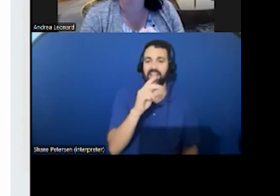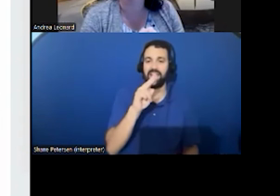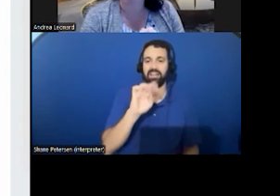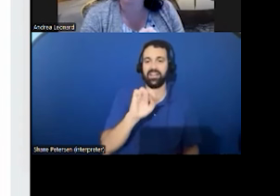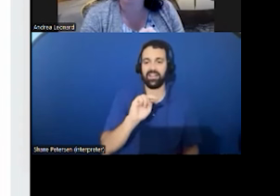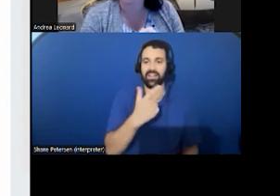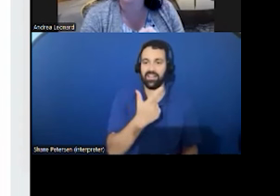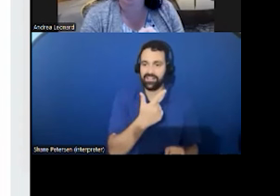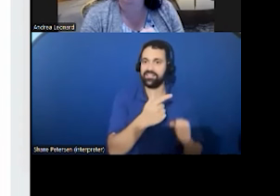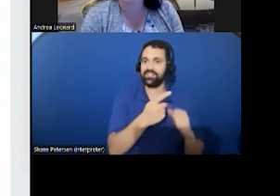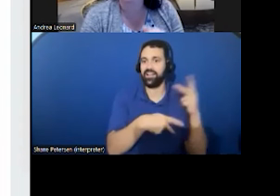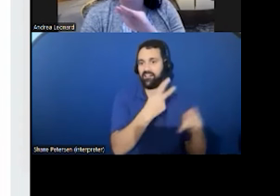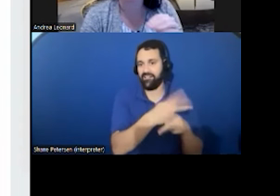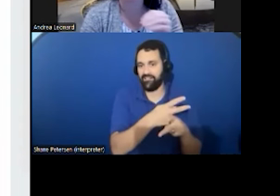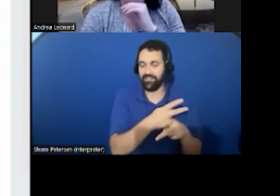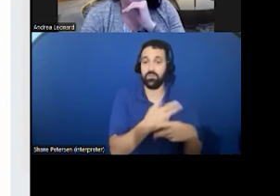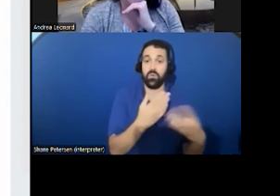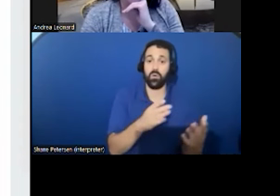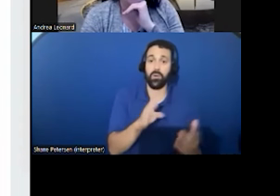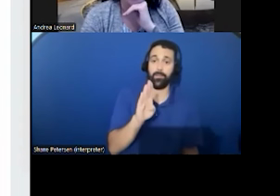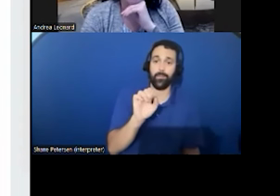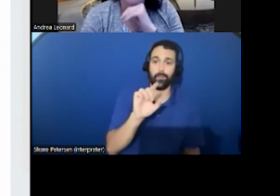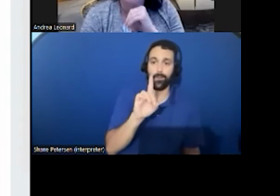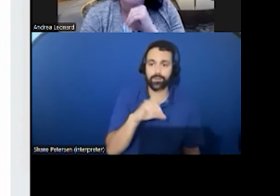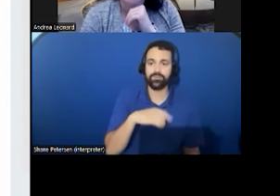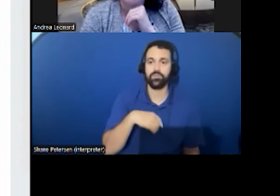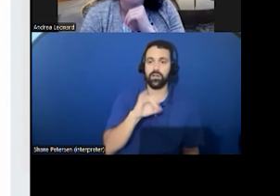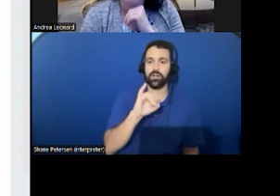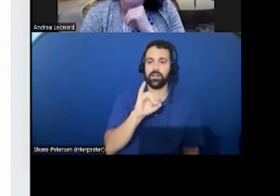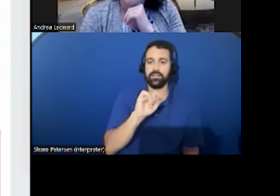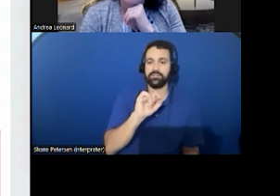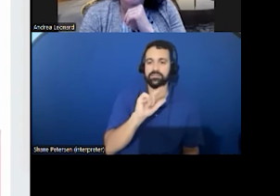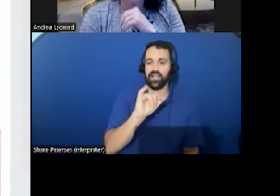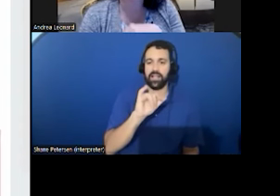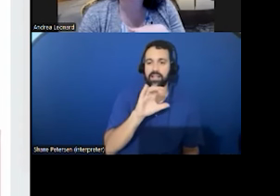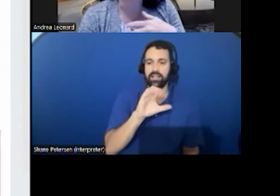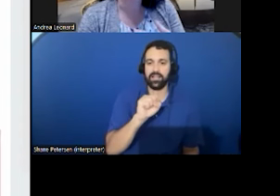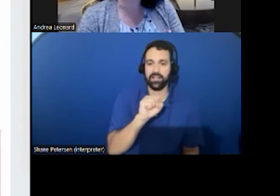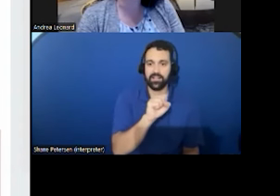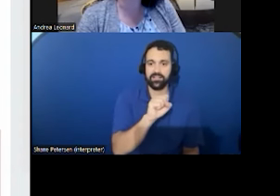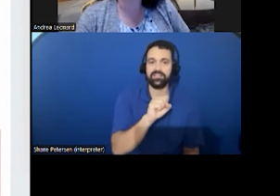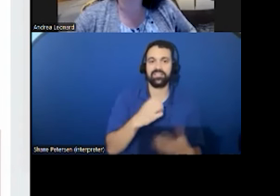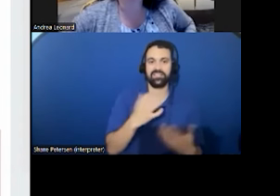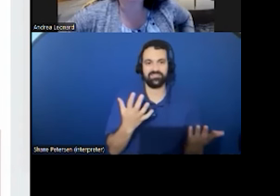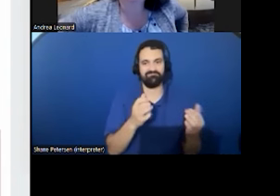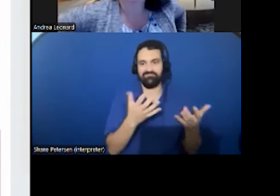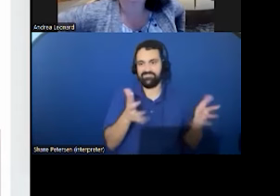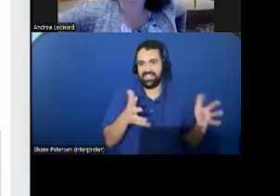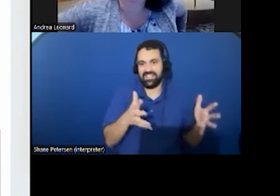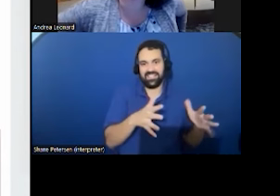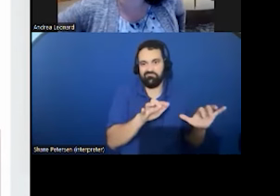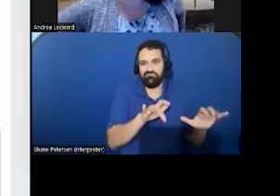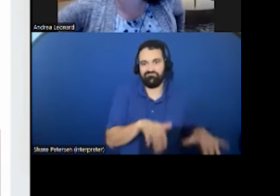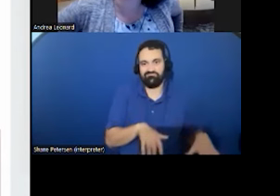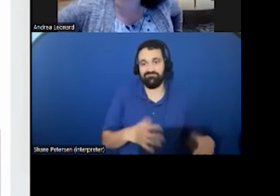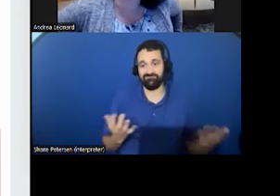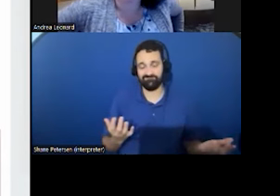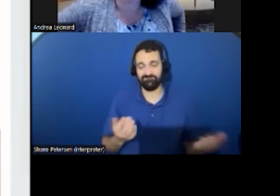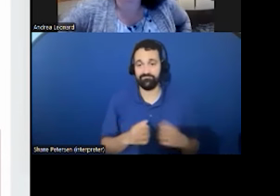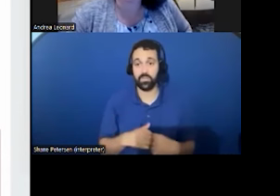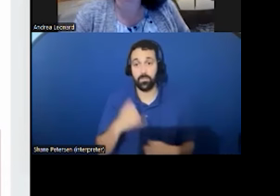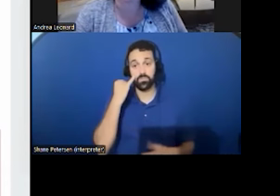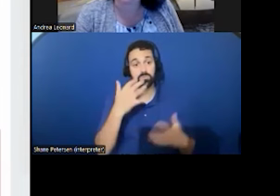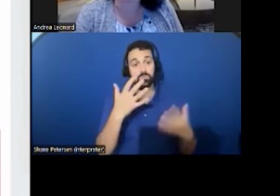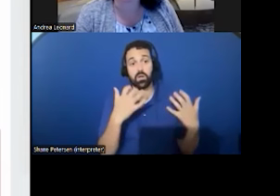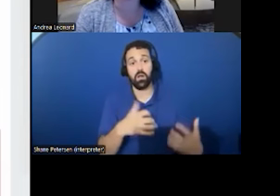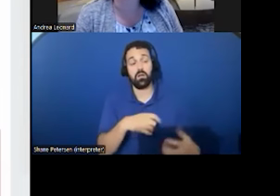or bold or italics, and that's pretty much it. Um, if you would like to encourage students to respond in more